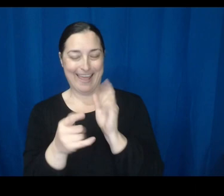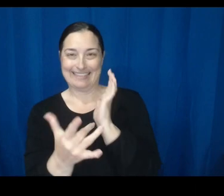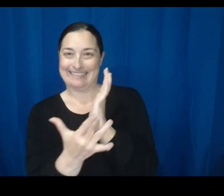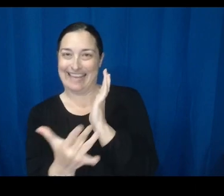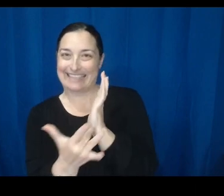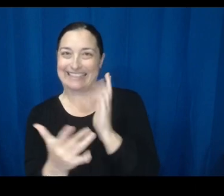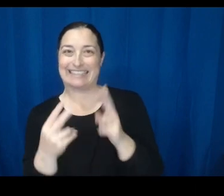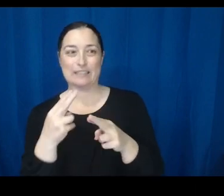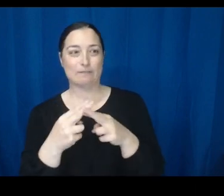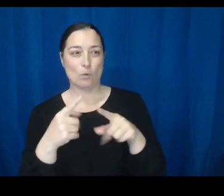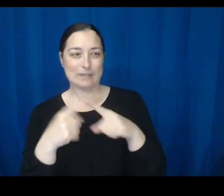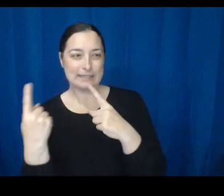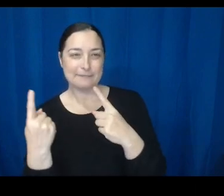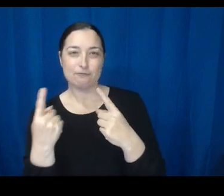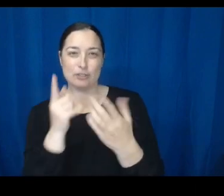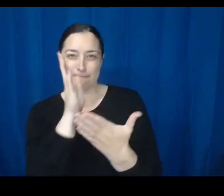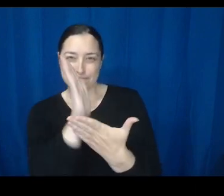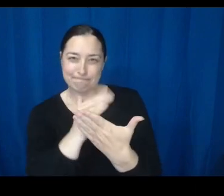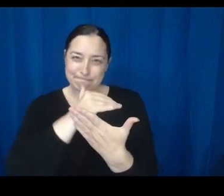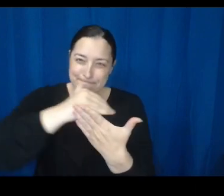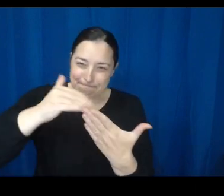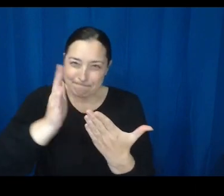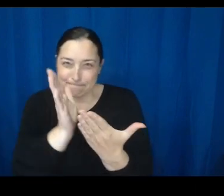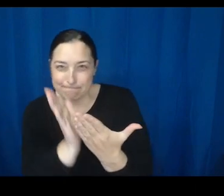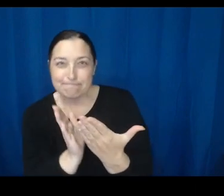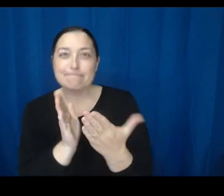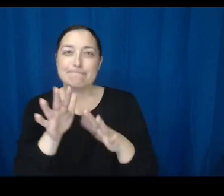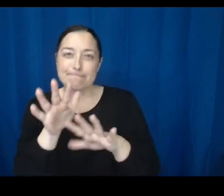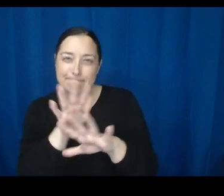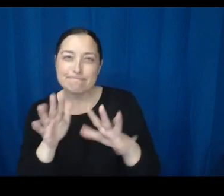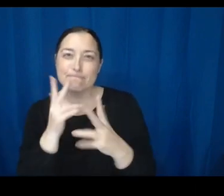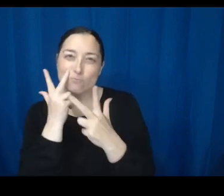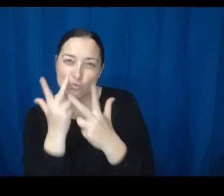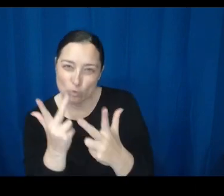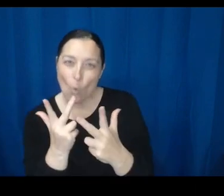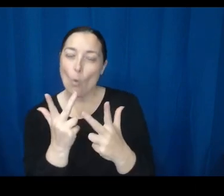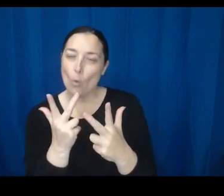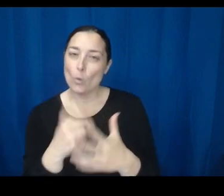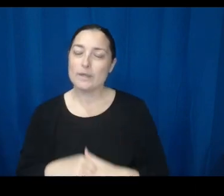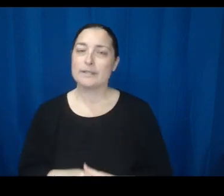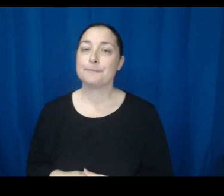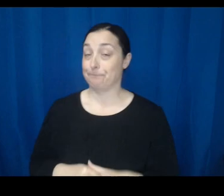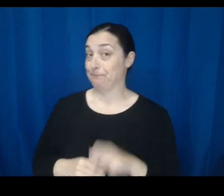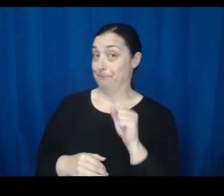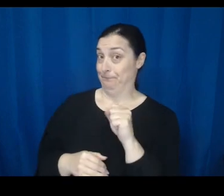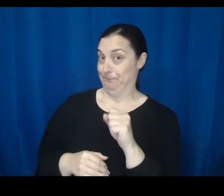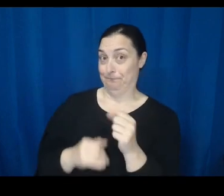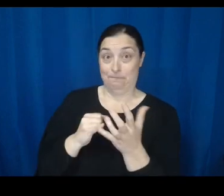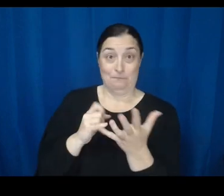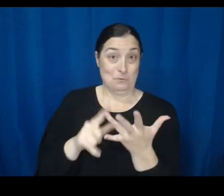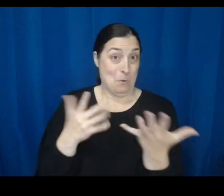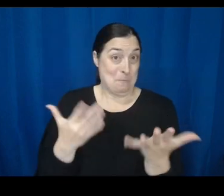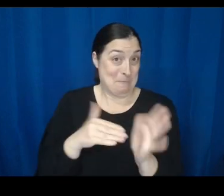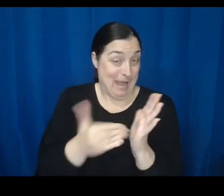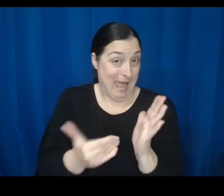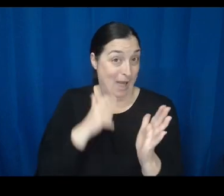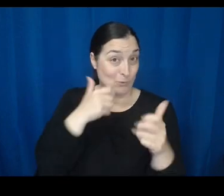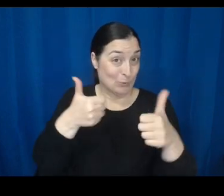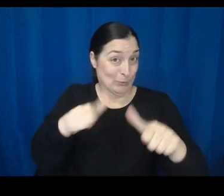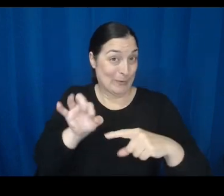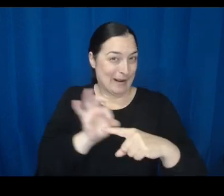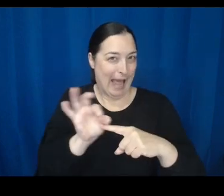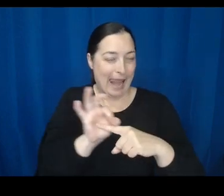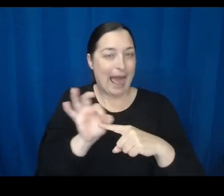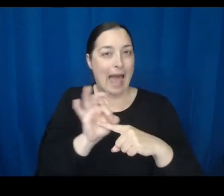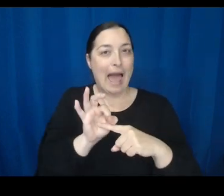planes in a lot of the objects that she works with. Yeah, so we're going to have a go at working with colour in a more sustained